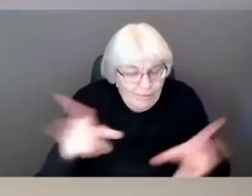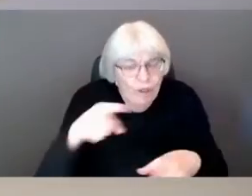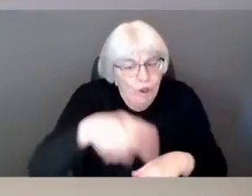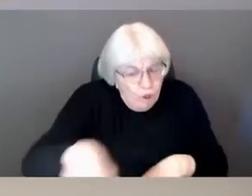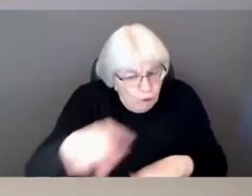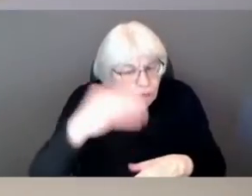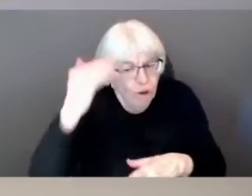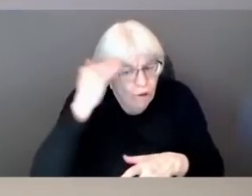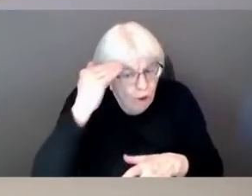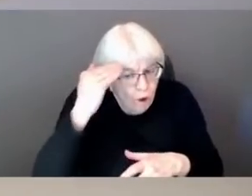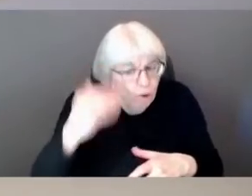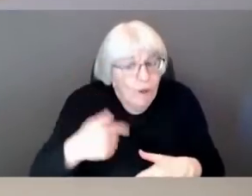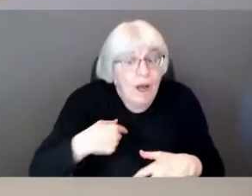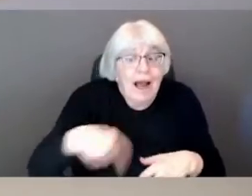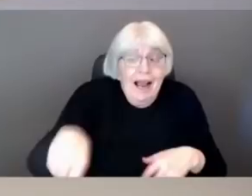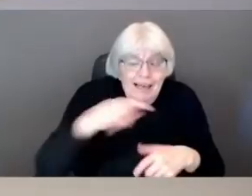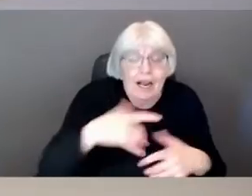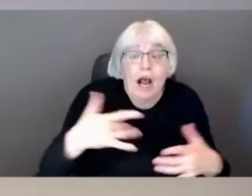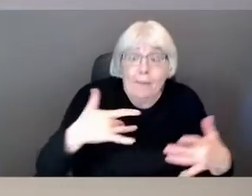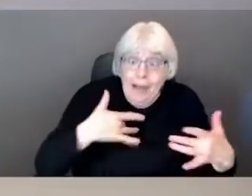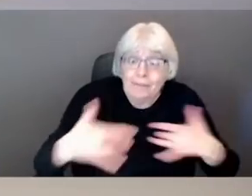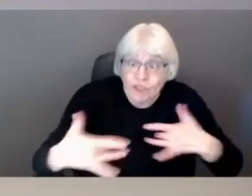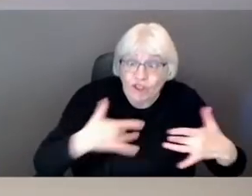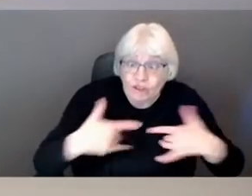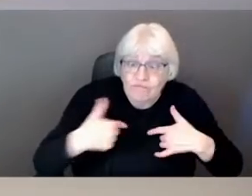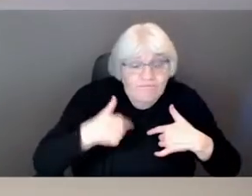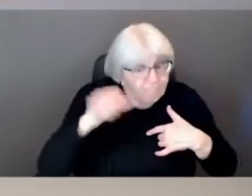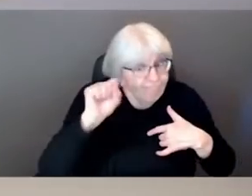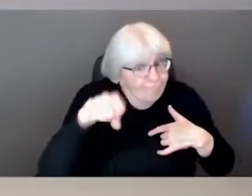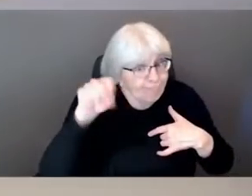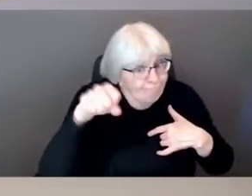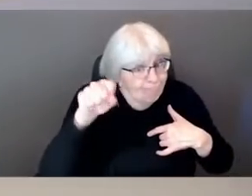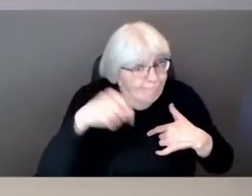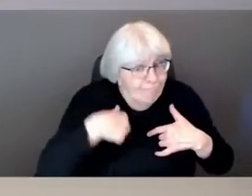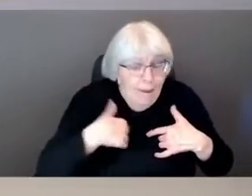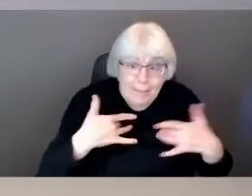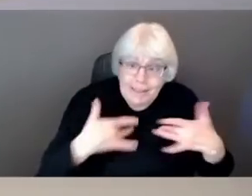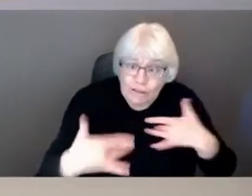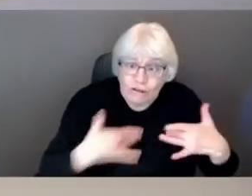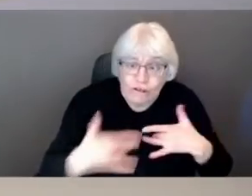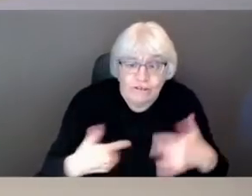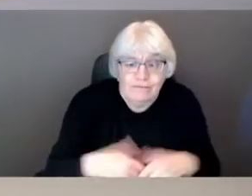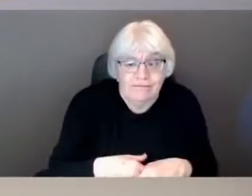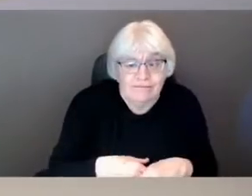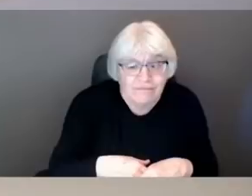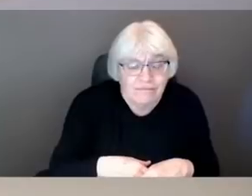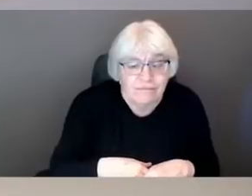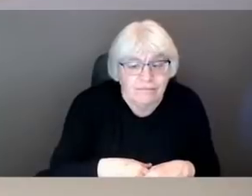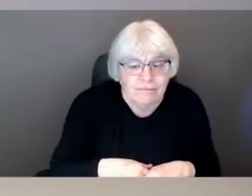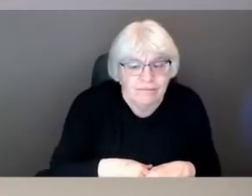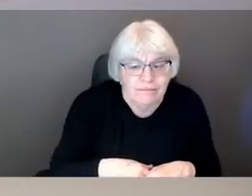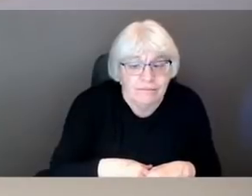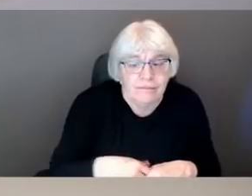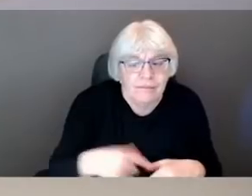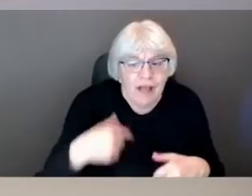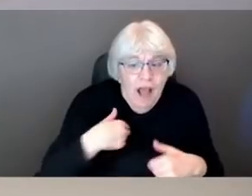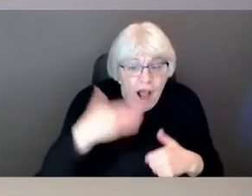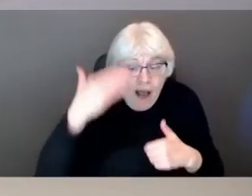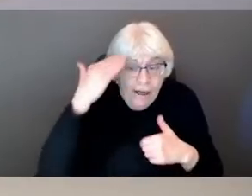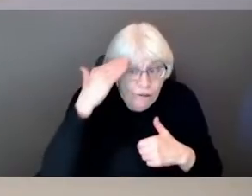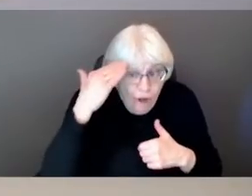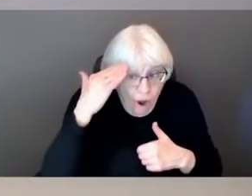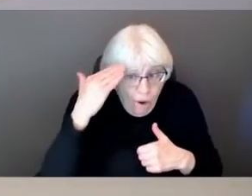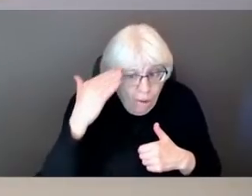and I'm taking, I also know we have a very well vaccinated population,